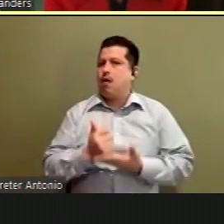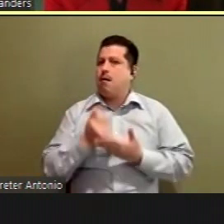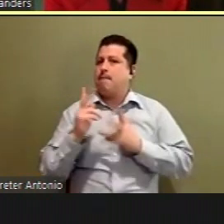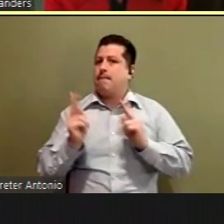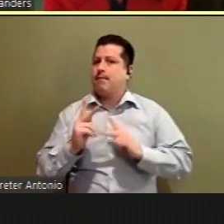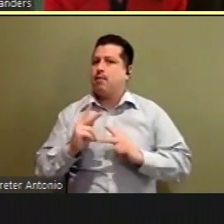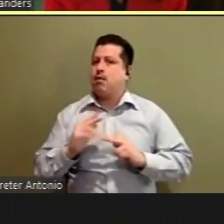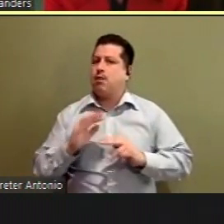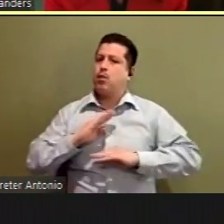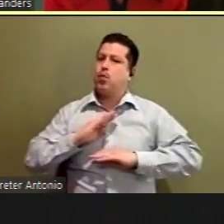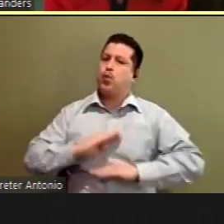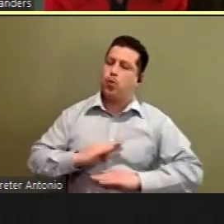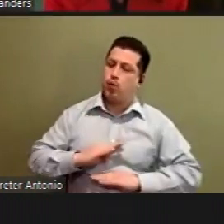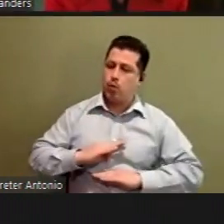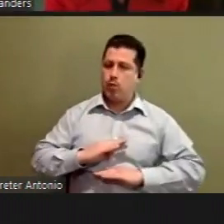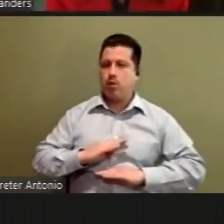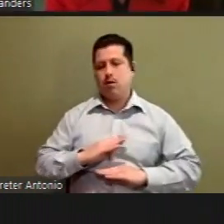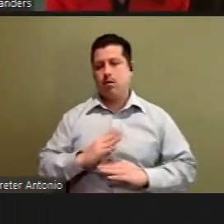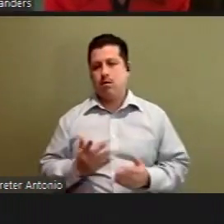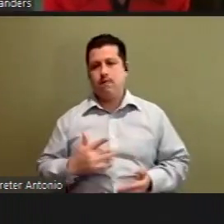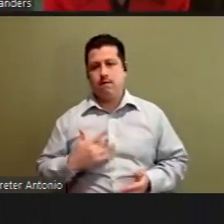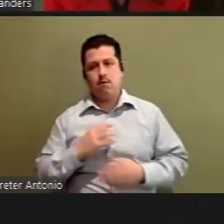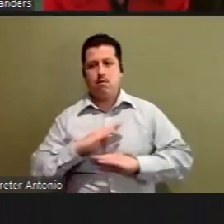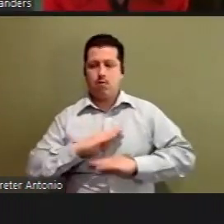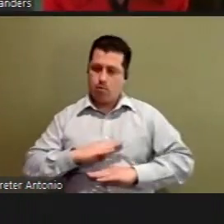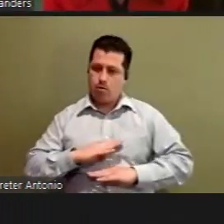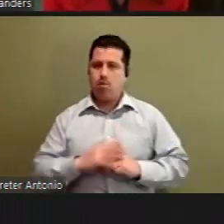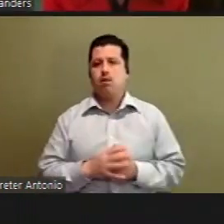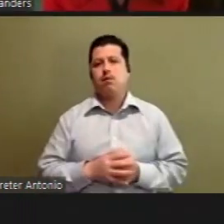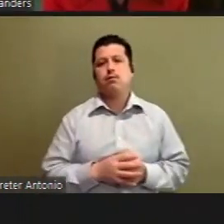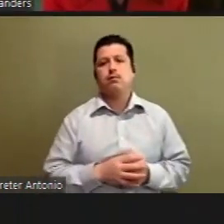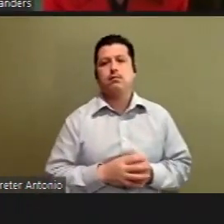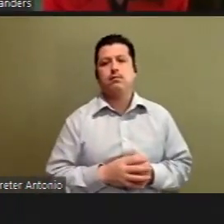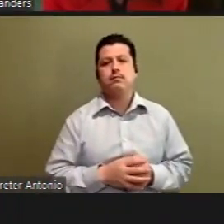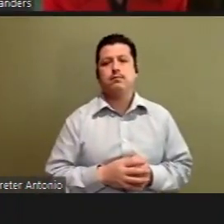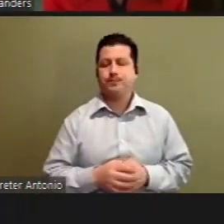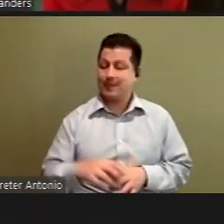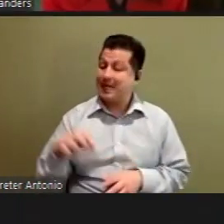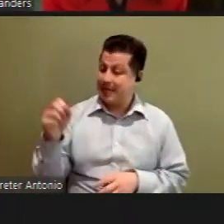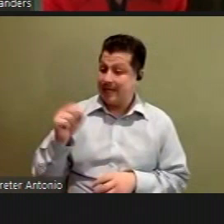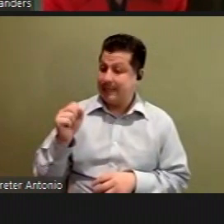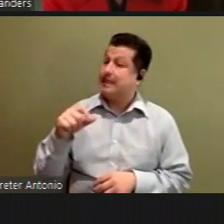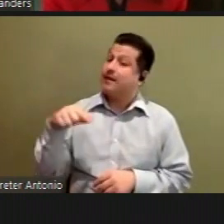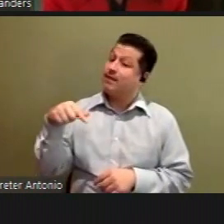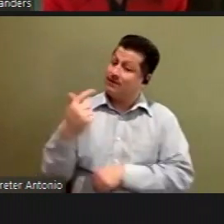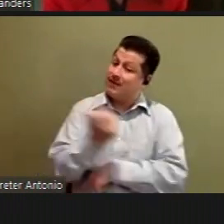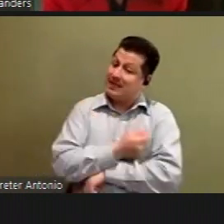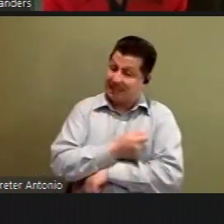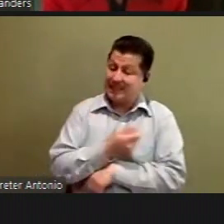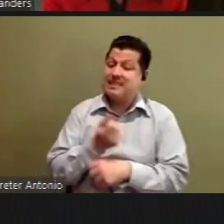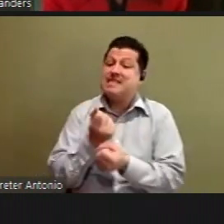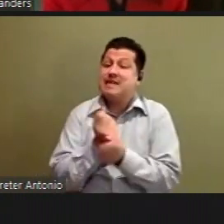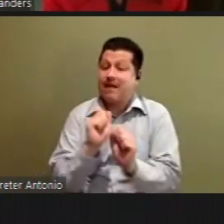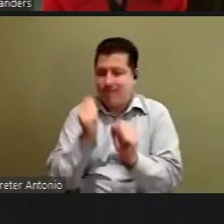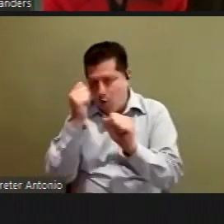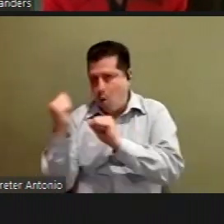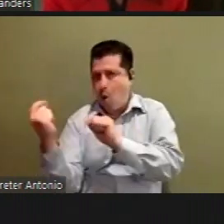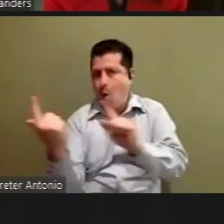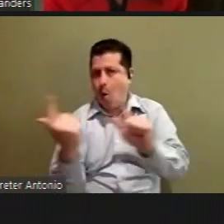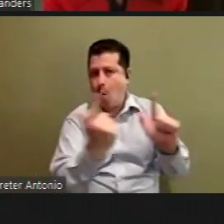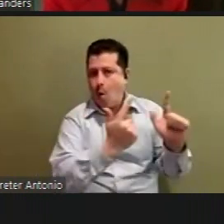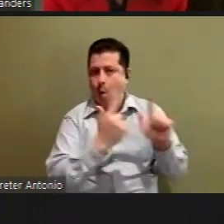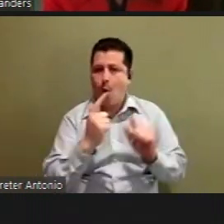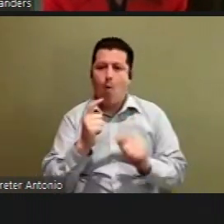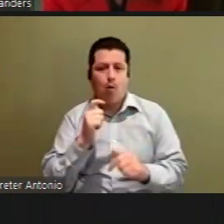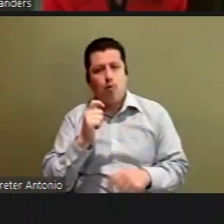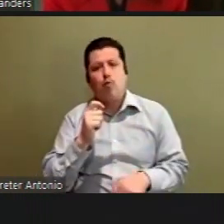older? So the thing, yes, this vaccine is safe for all races. It was tested on African Americans,